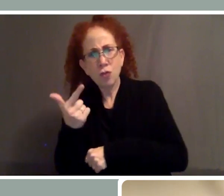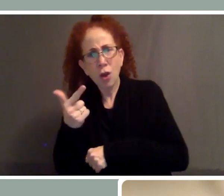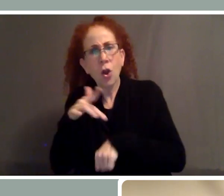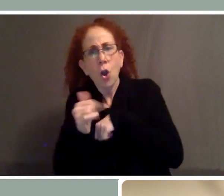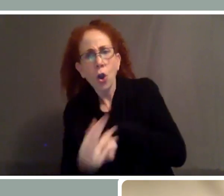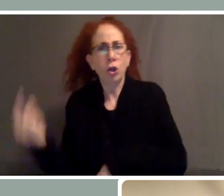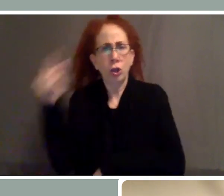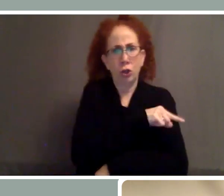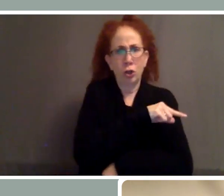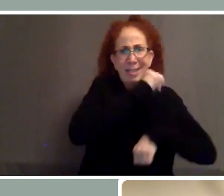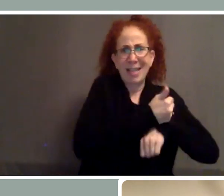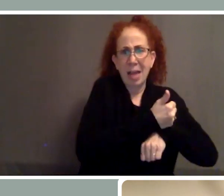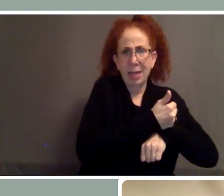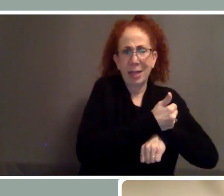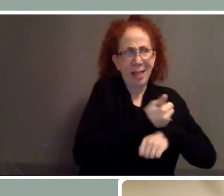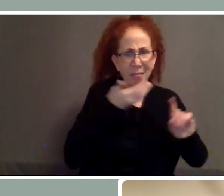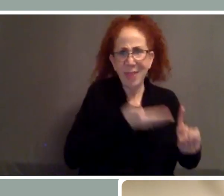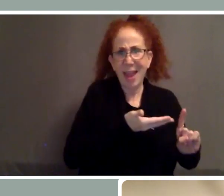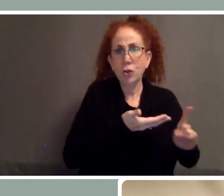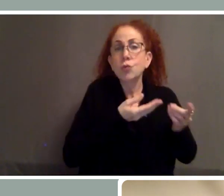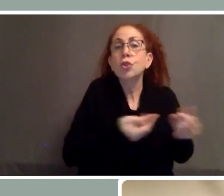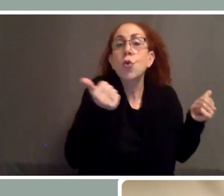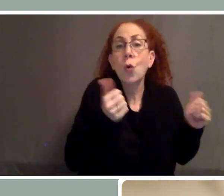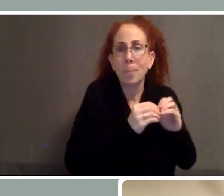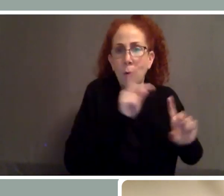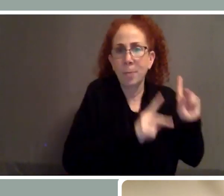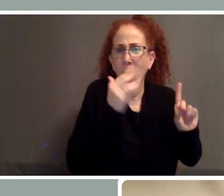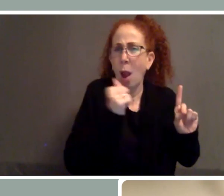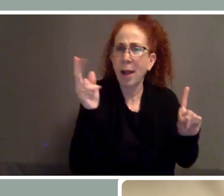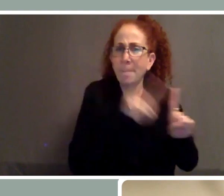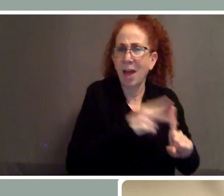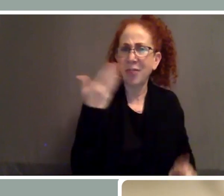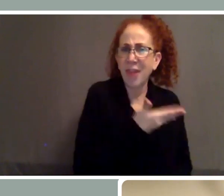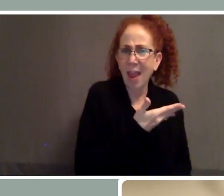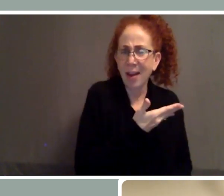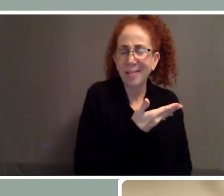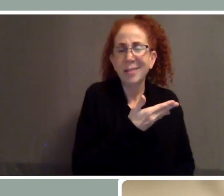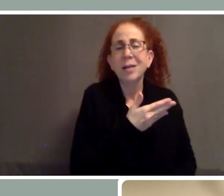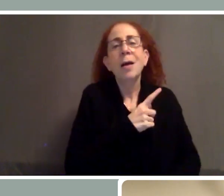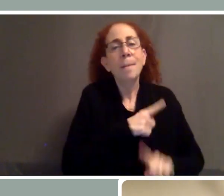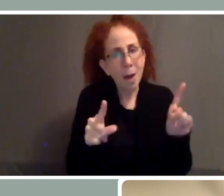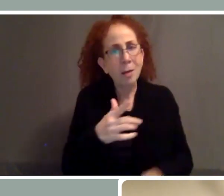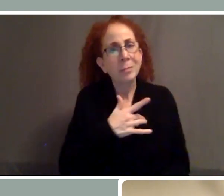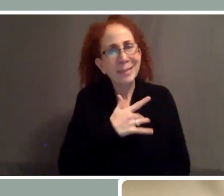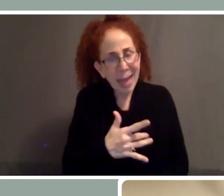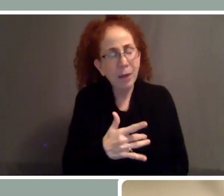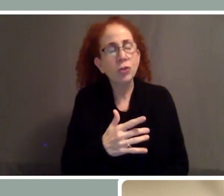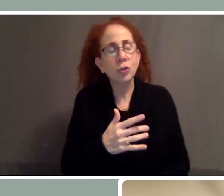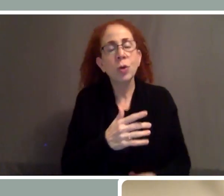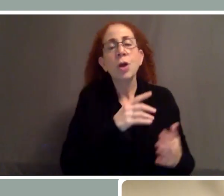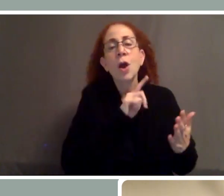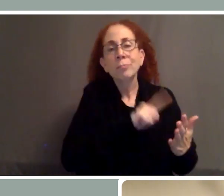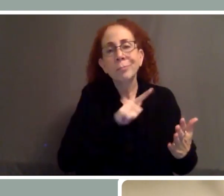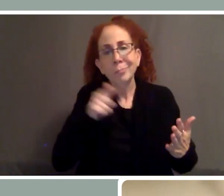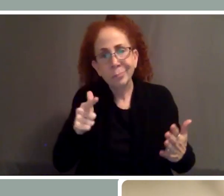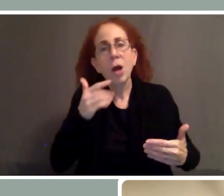we might be able to cure more people. And again, the natural progression is to look at it this way and then move it